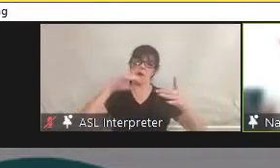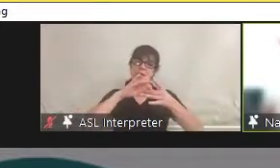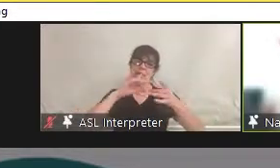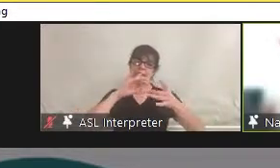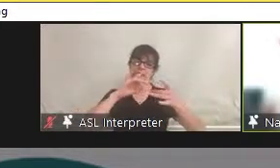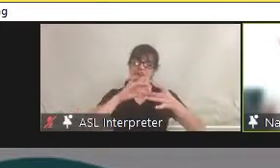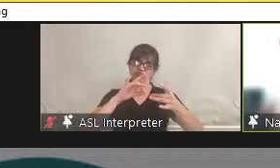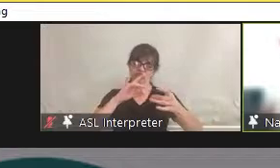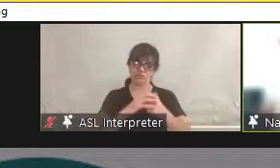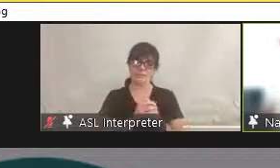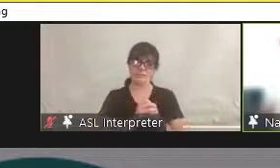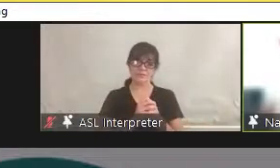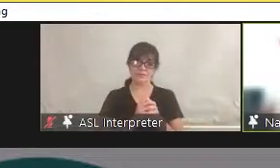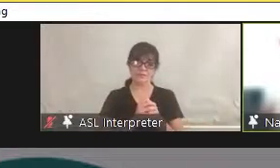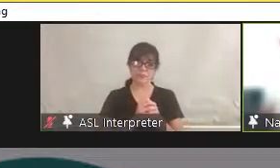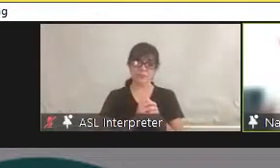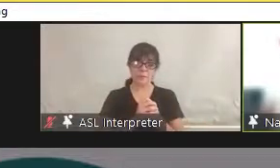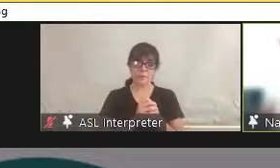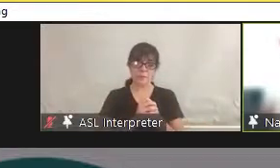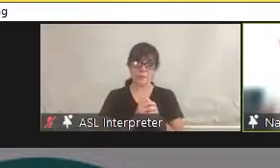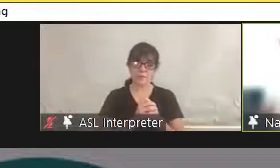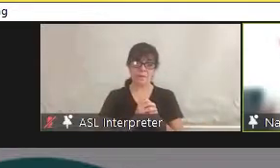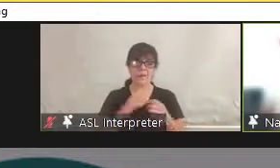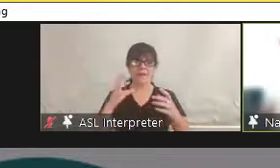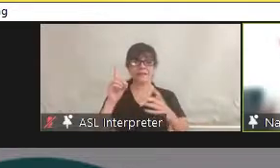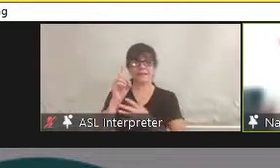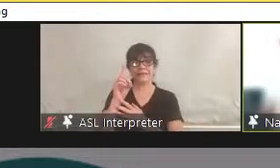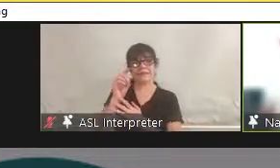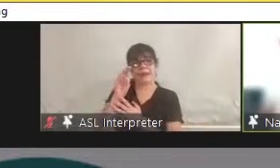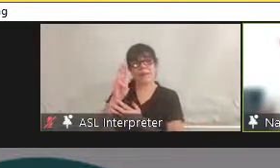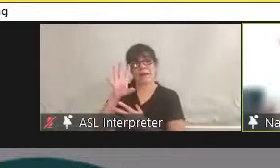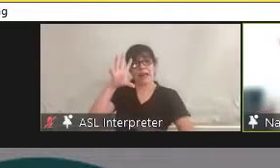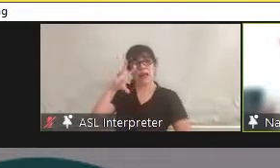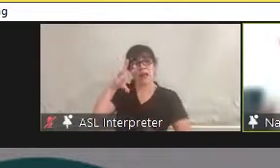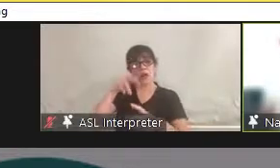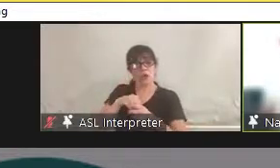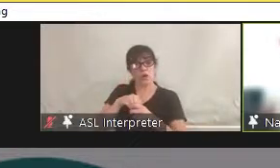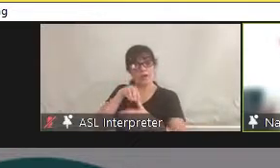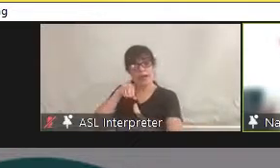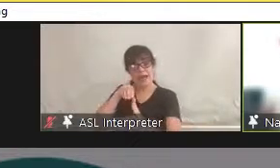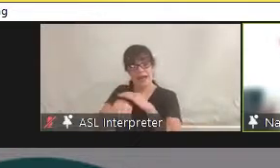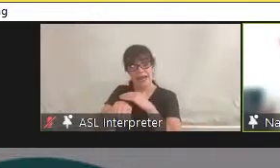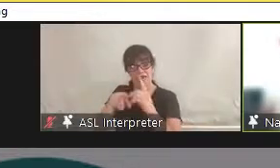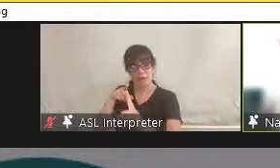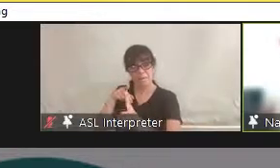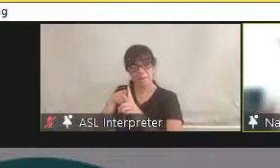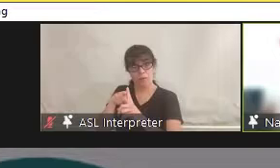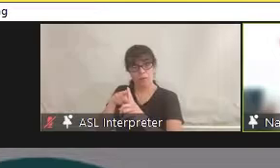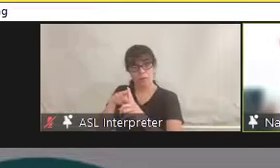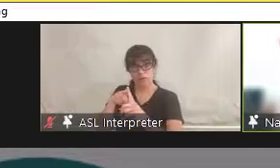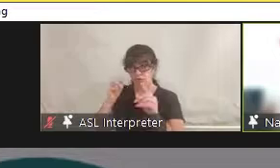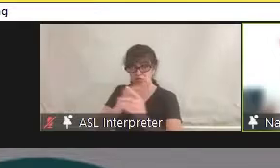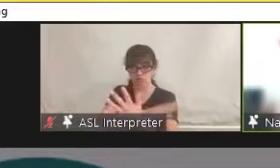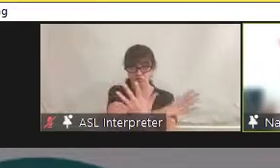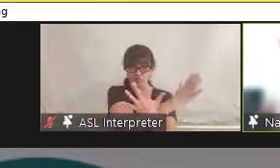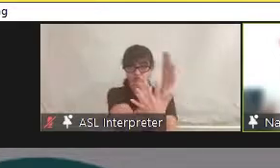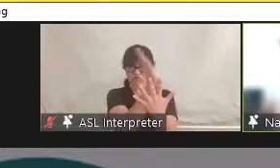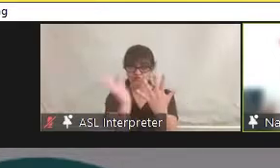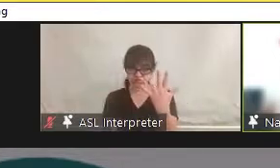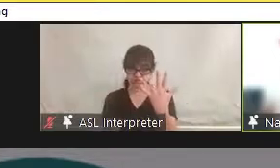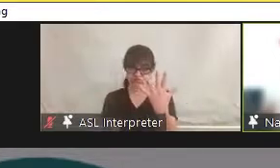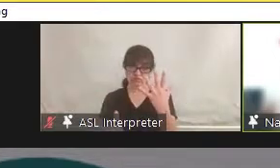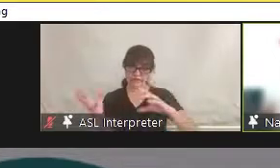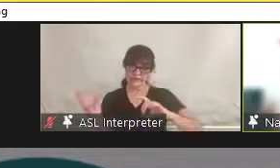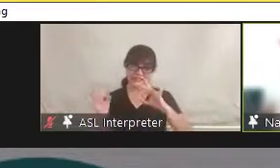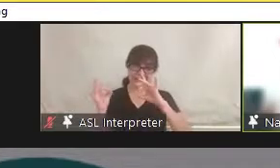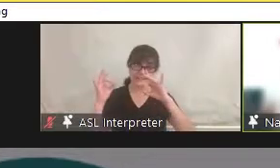just mentioned, disability inclusion entry points really cuts across the whole spectrum of disaster